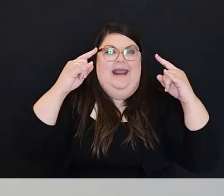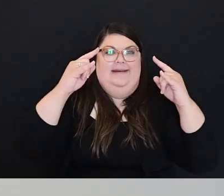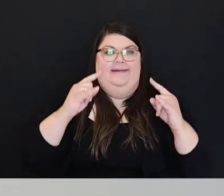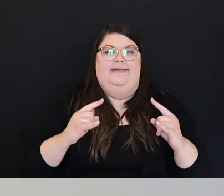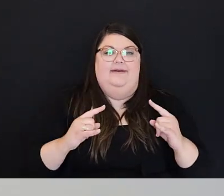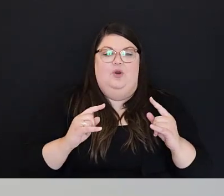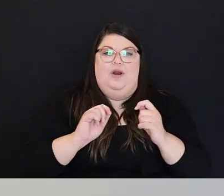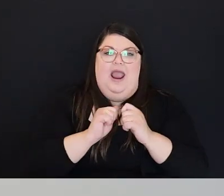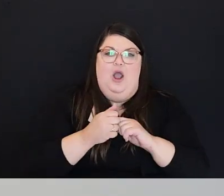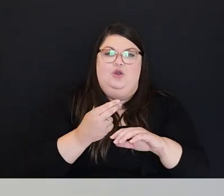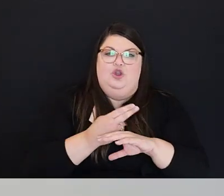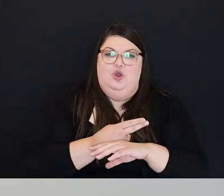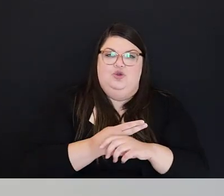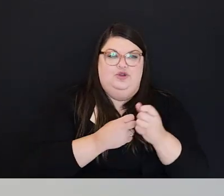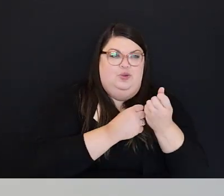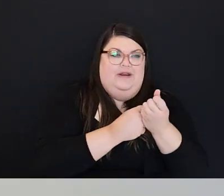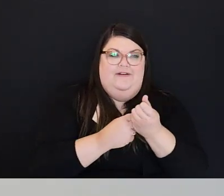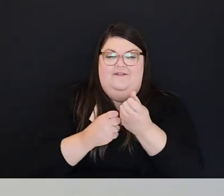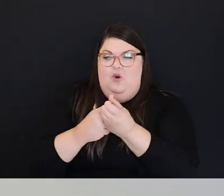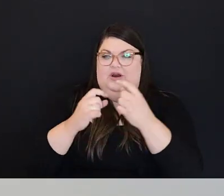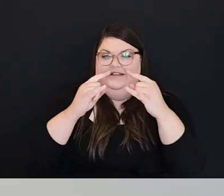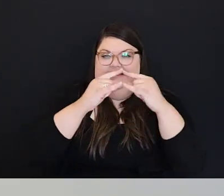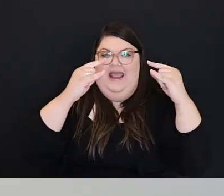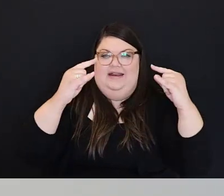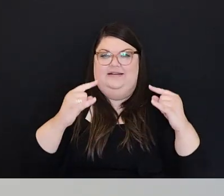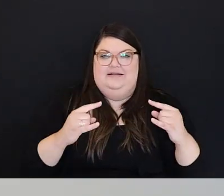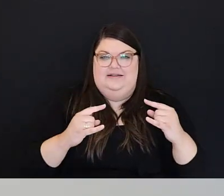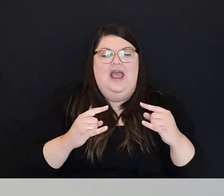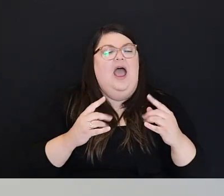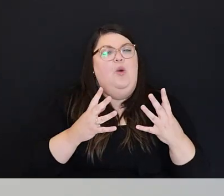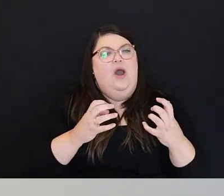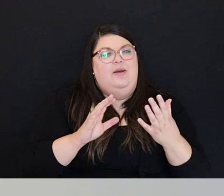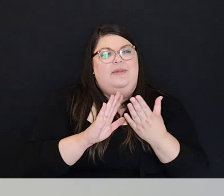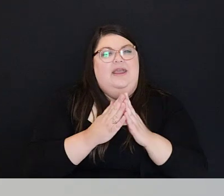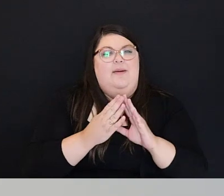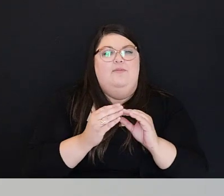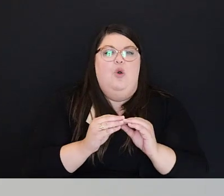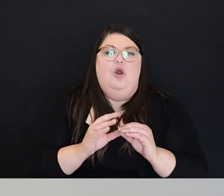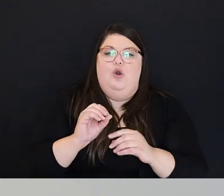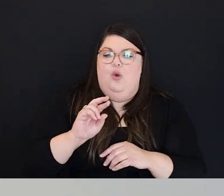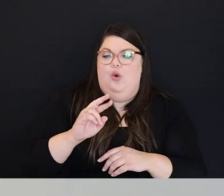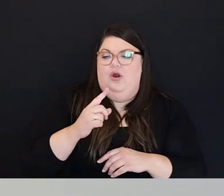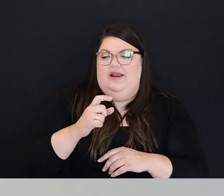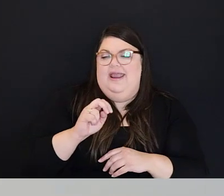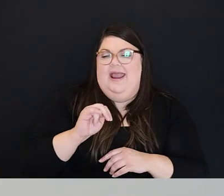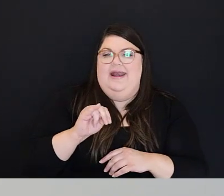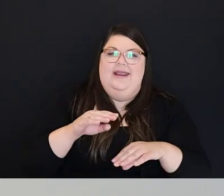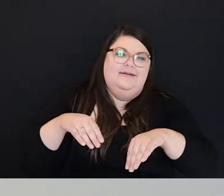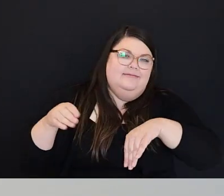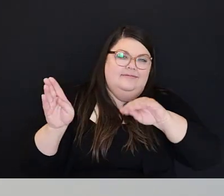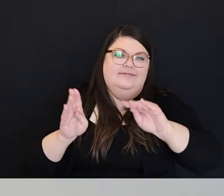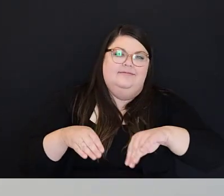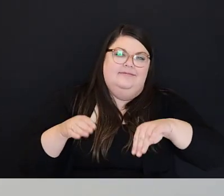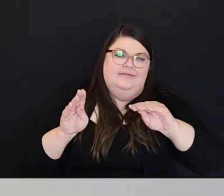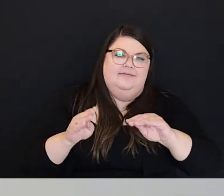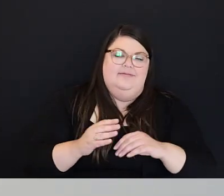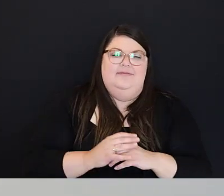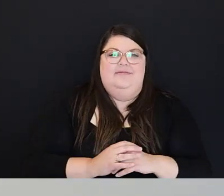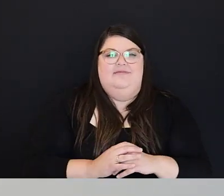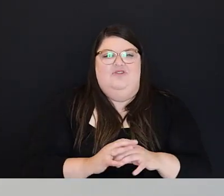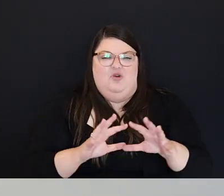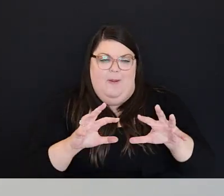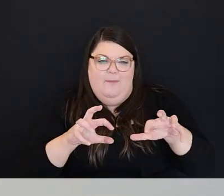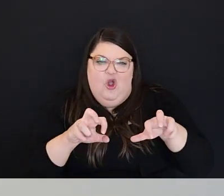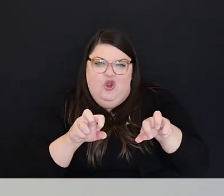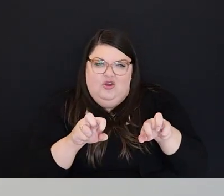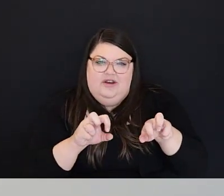they're used to reinforce tents, I wanted them to become more organic, so they're very much handled and crumpled,